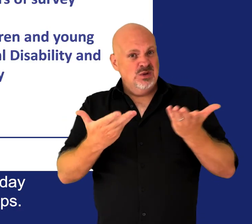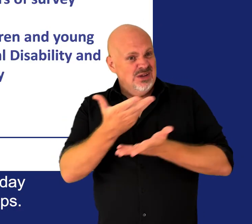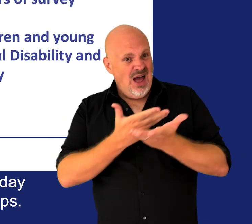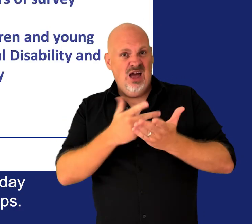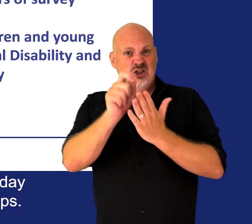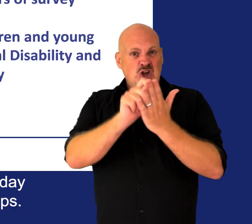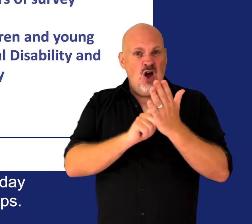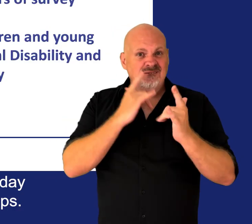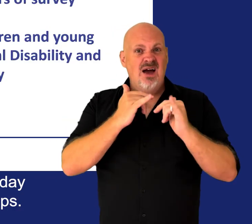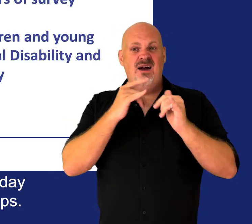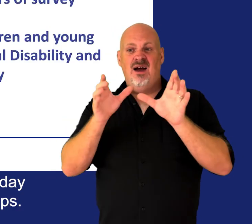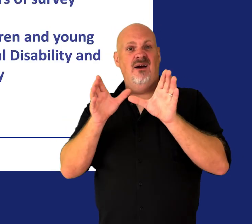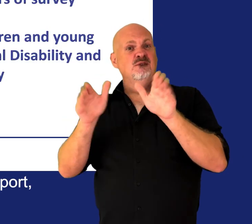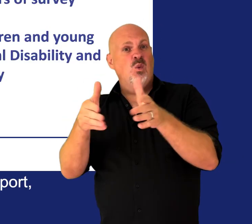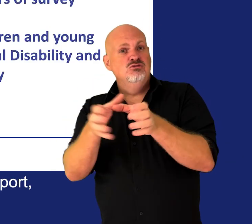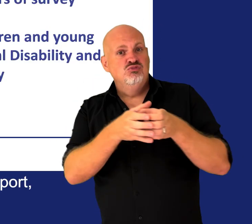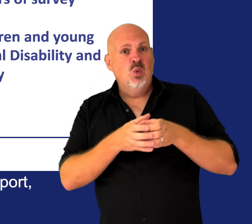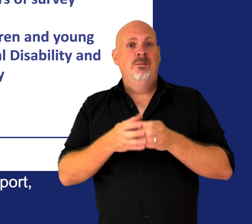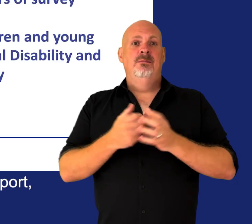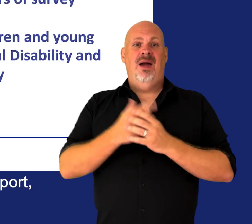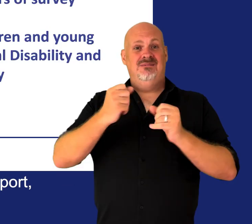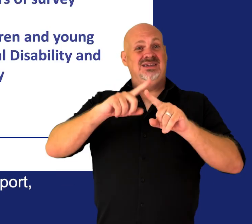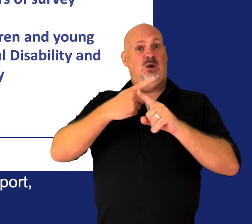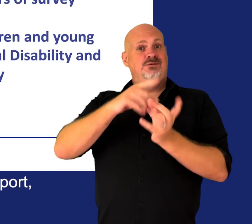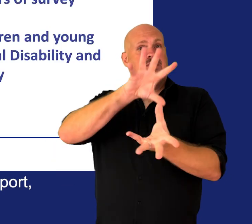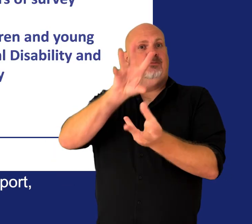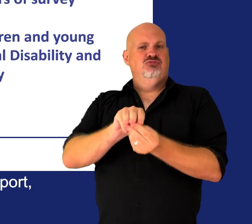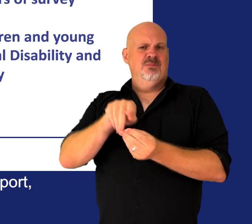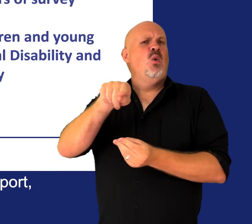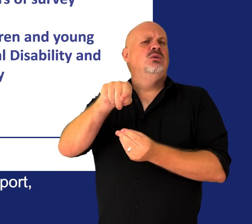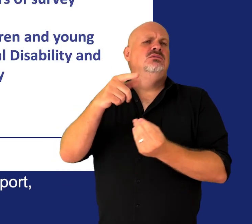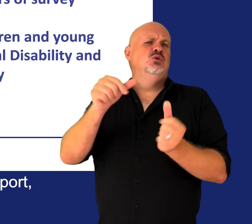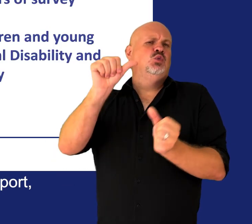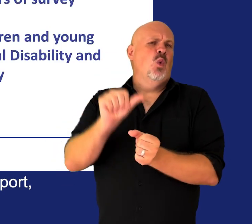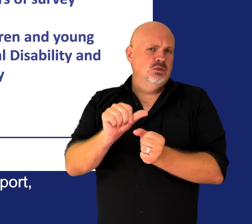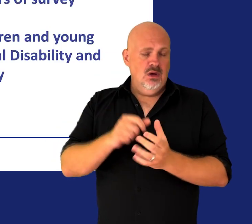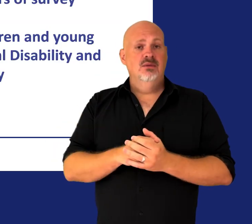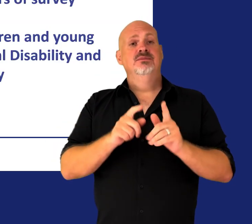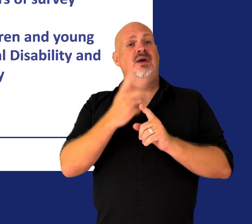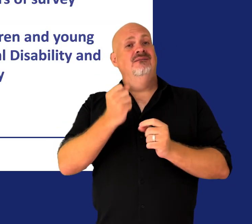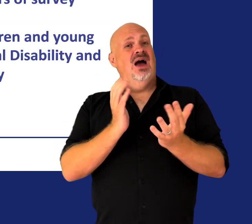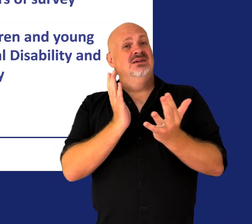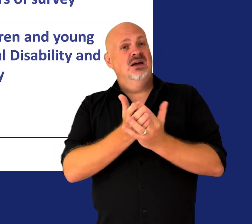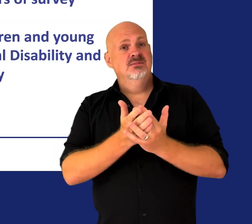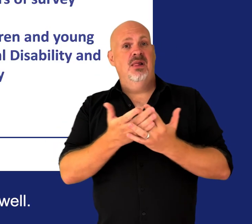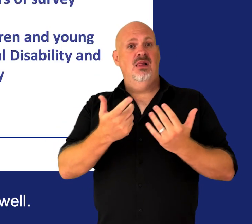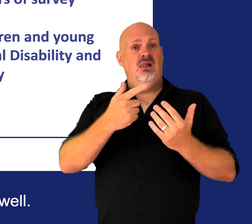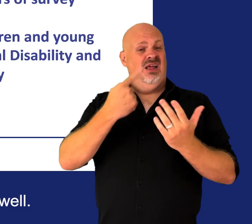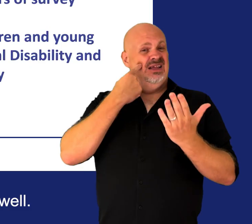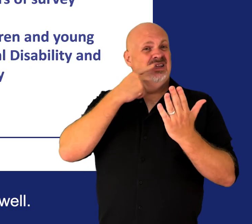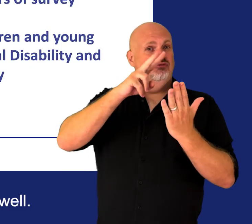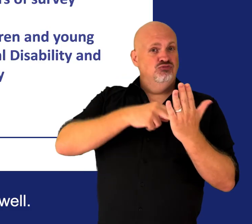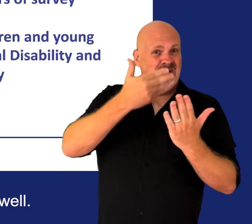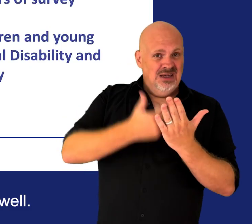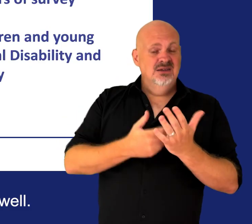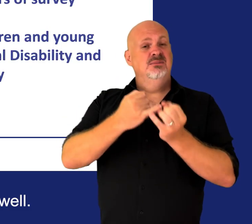the surveys and the focus groups. Then there's an executive summary report, which is much shorter, and we have accessible format of an